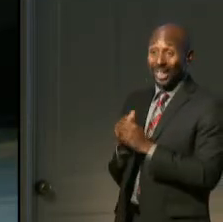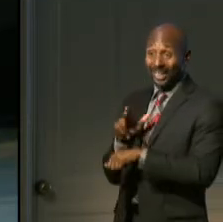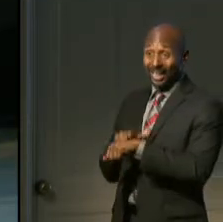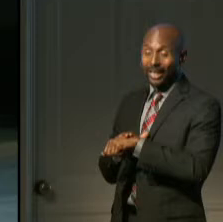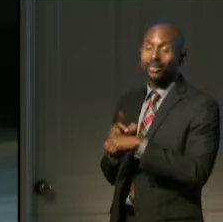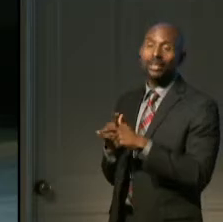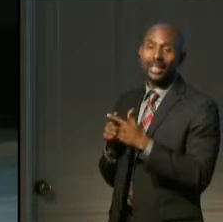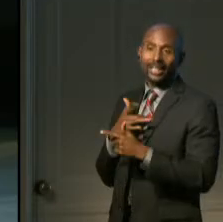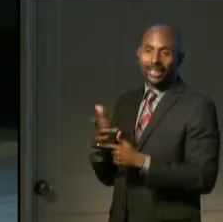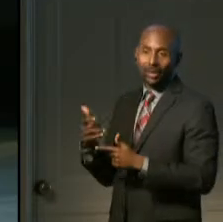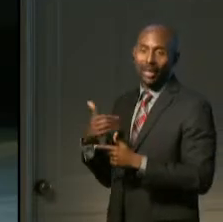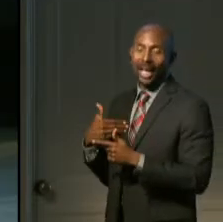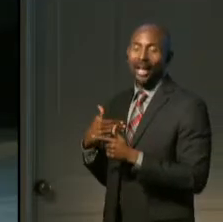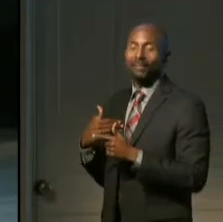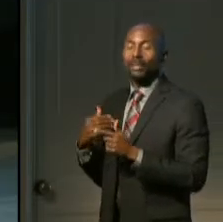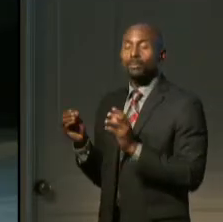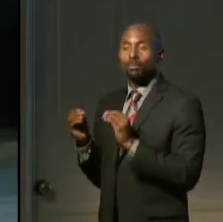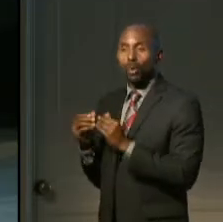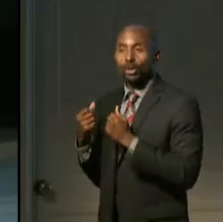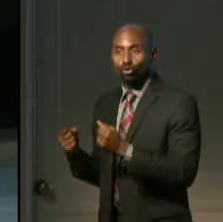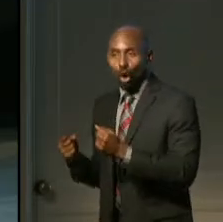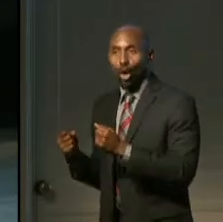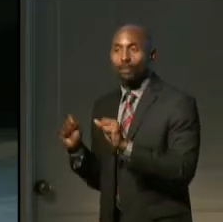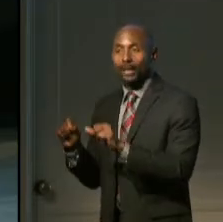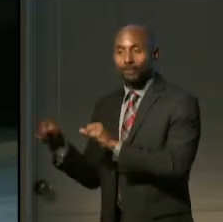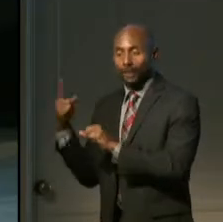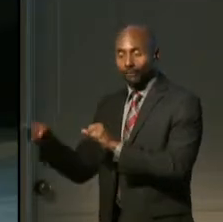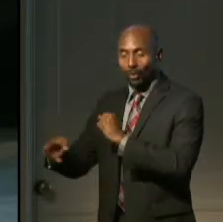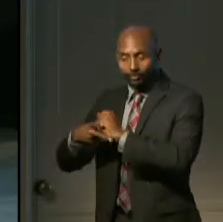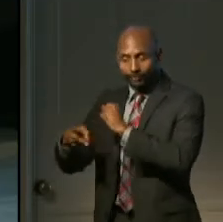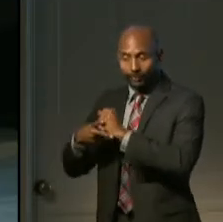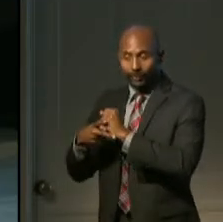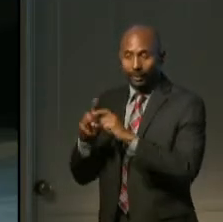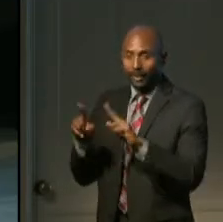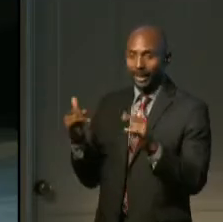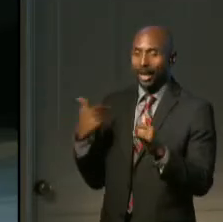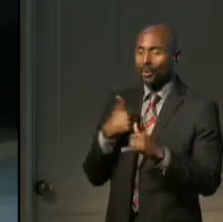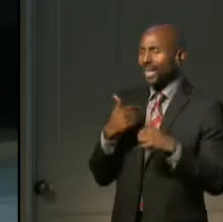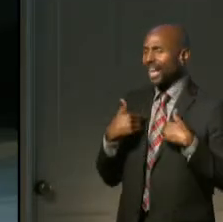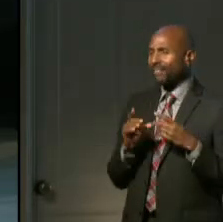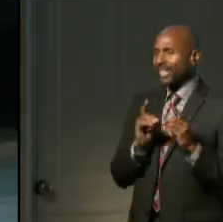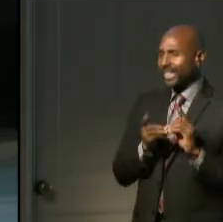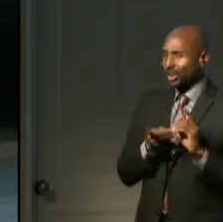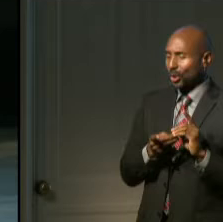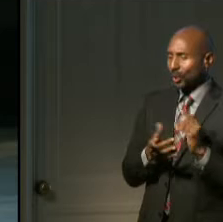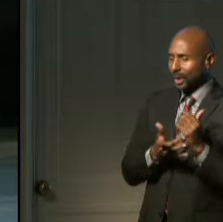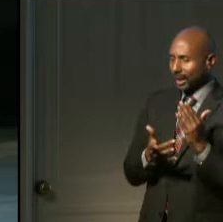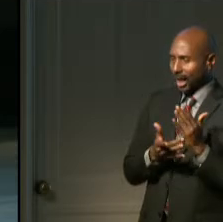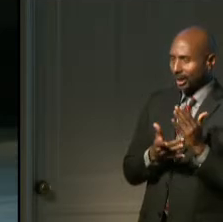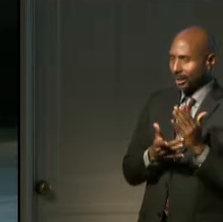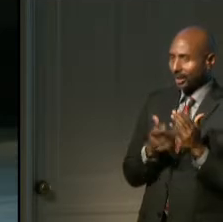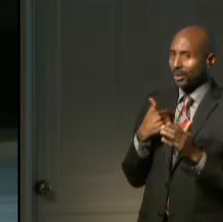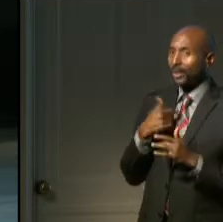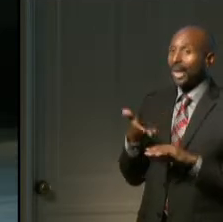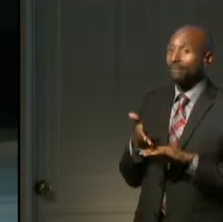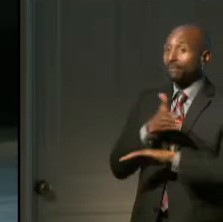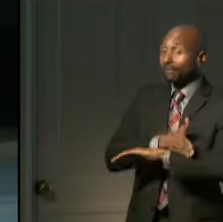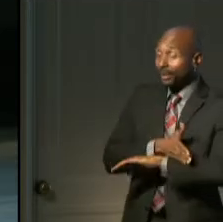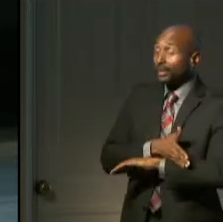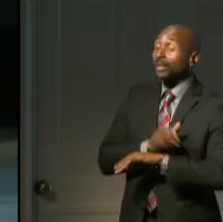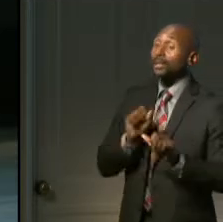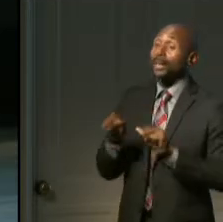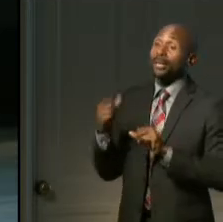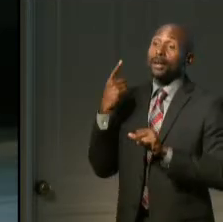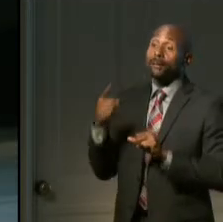be preserved. Now, with all these amazing digital technologies, we have increasing capacity to